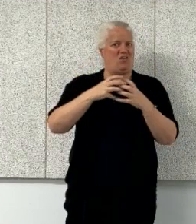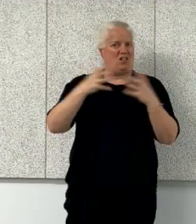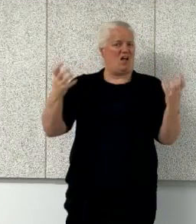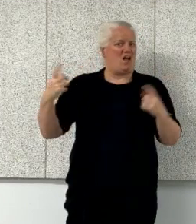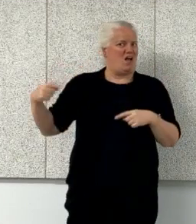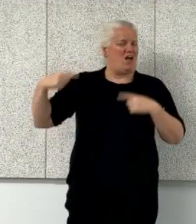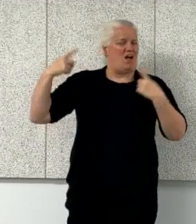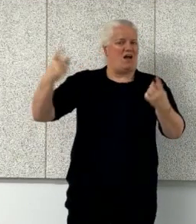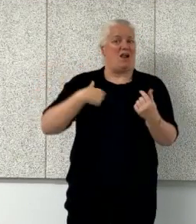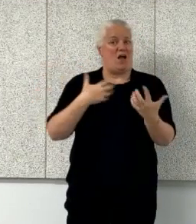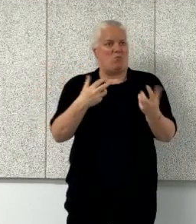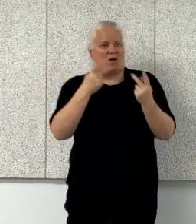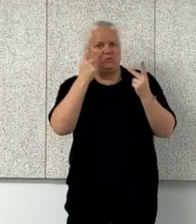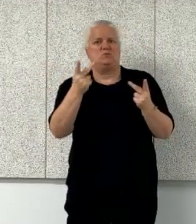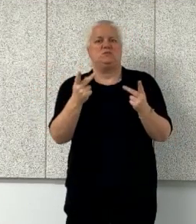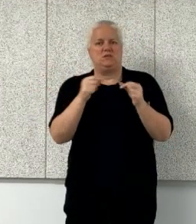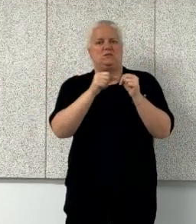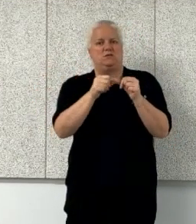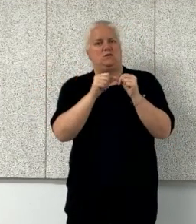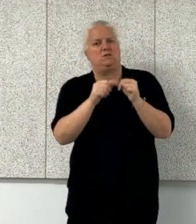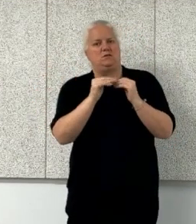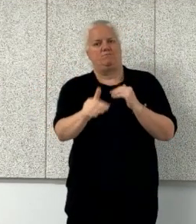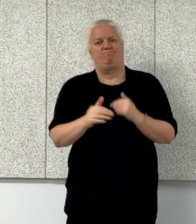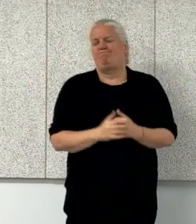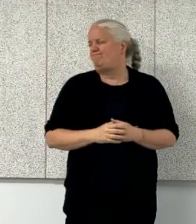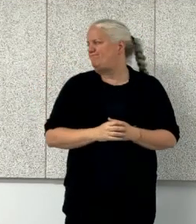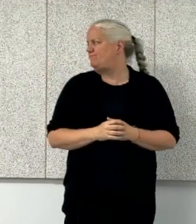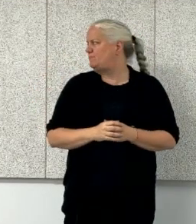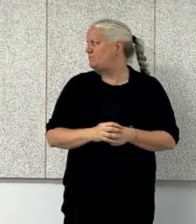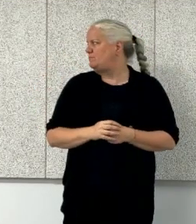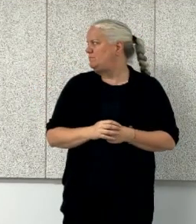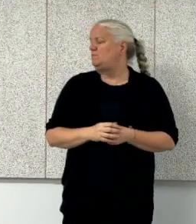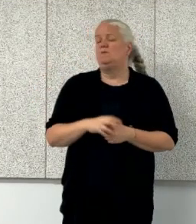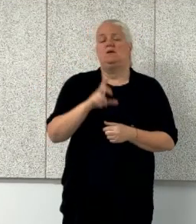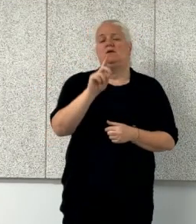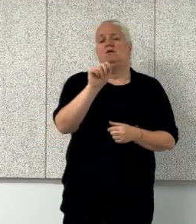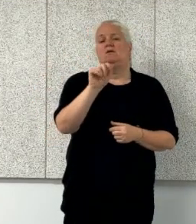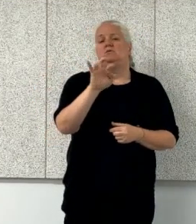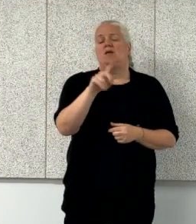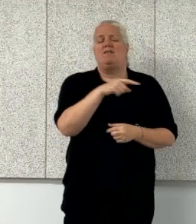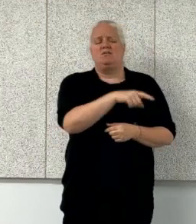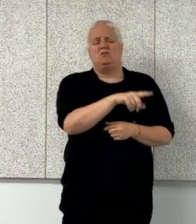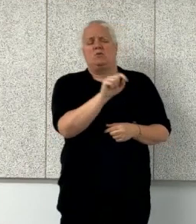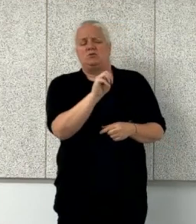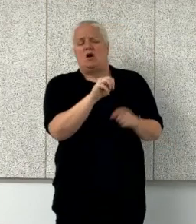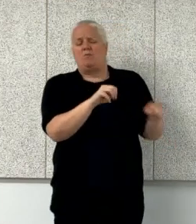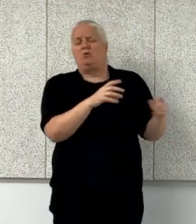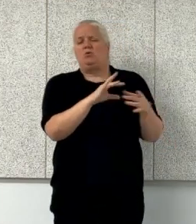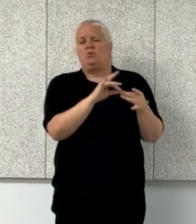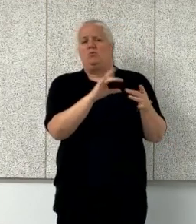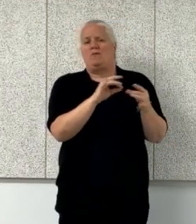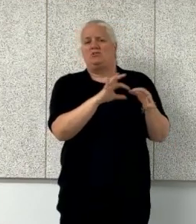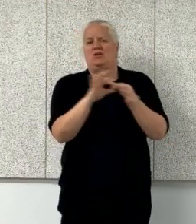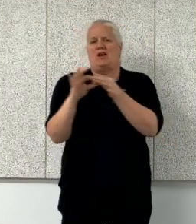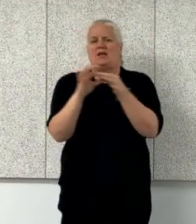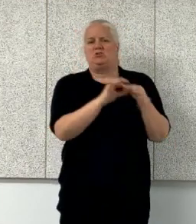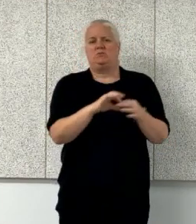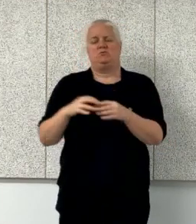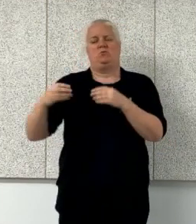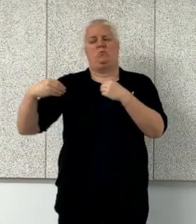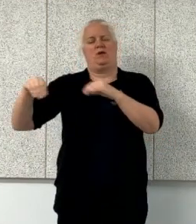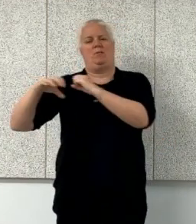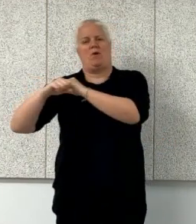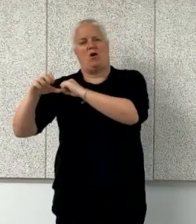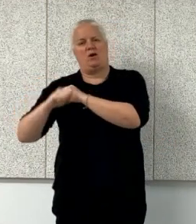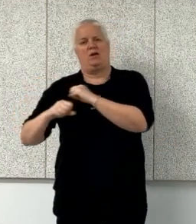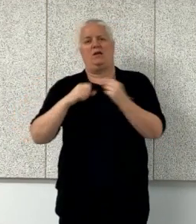agree. So earlier, Tom mentioned the connection between marketing and programming, and I want to dig into that a